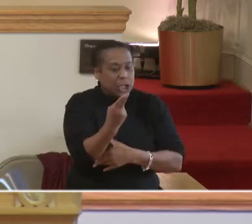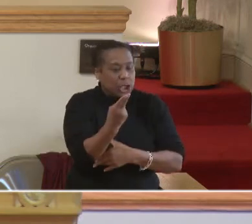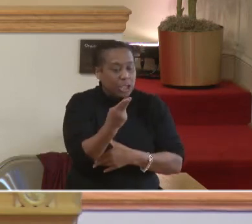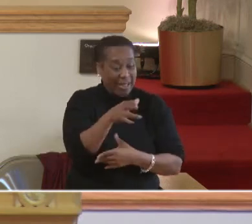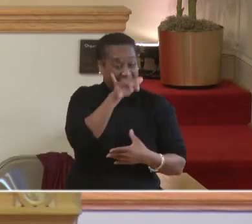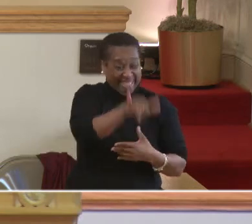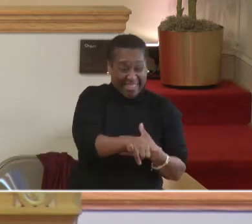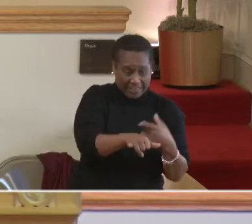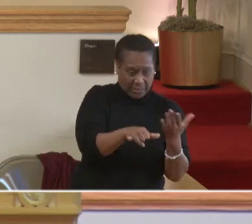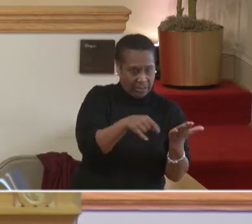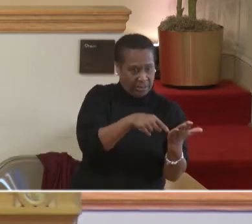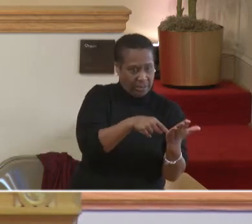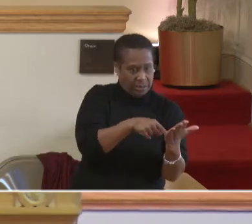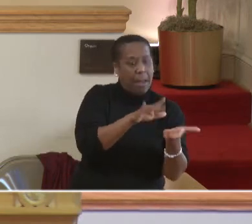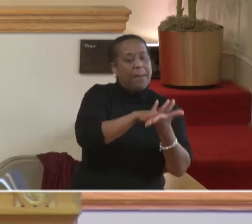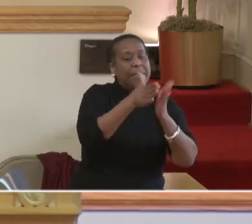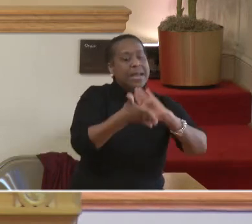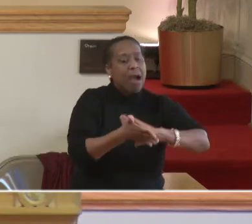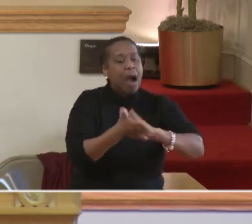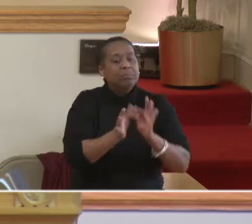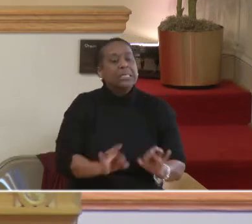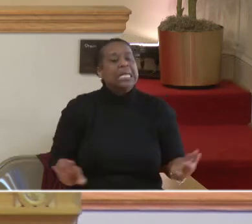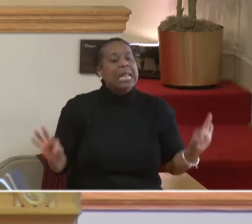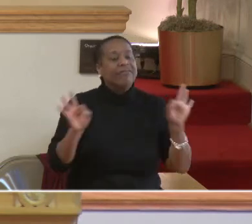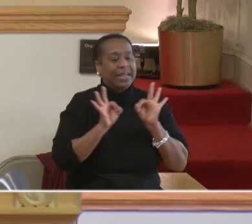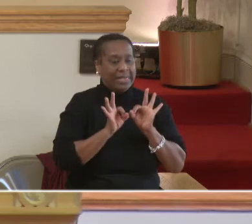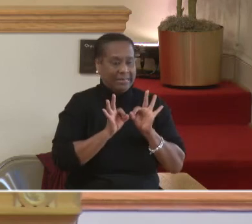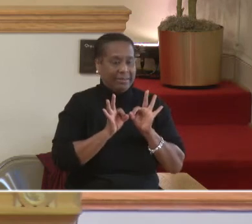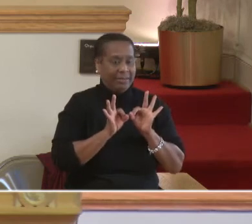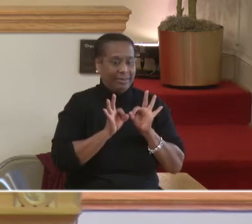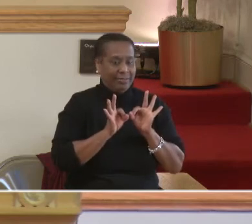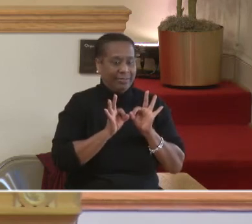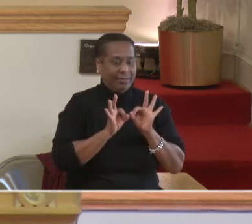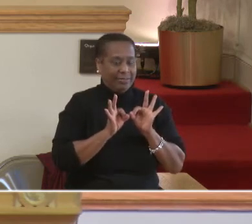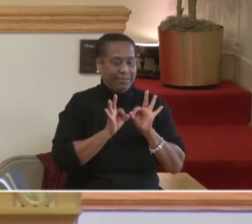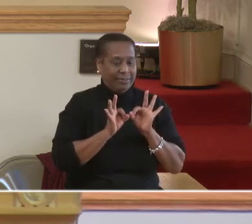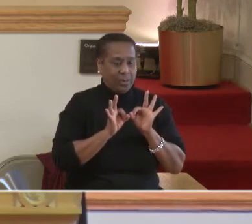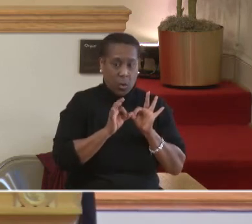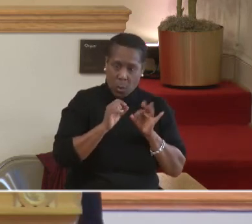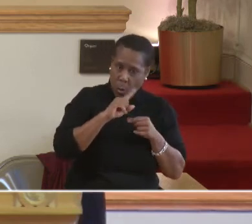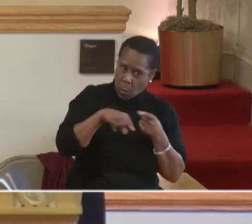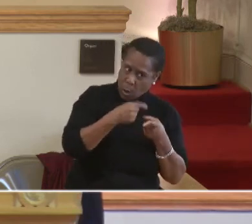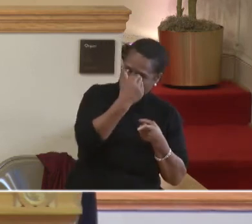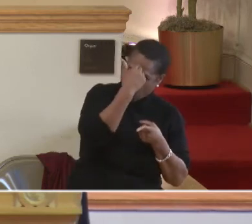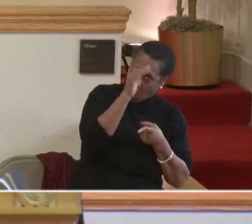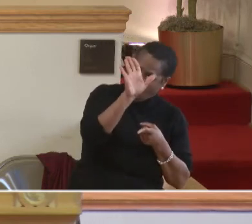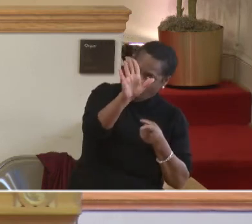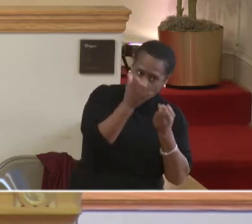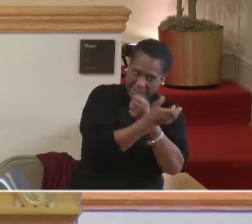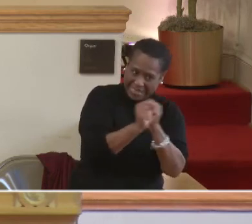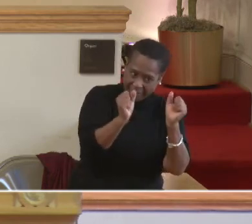This becomes significant when you know the Savior.